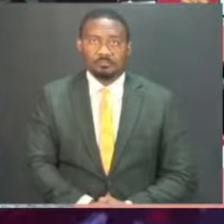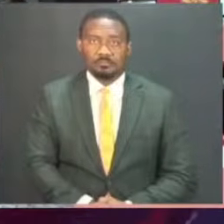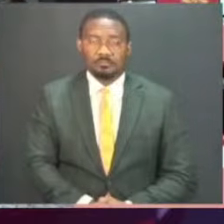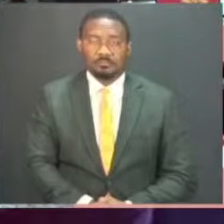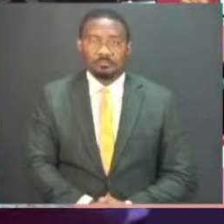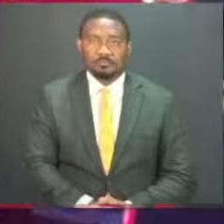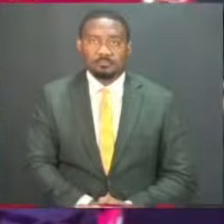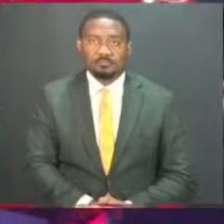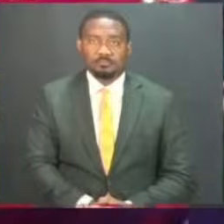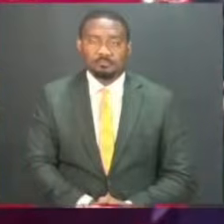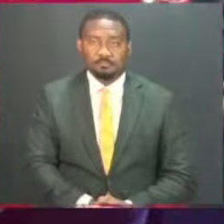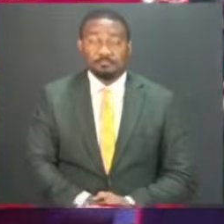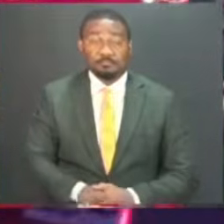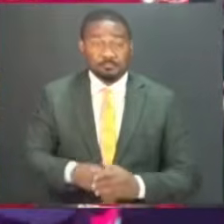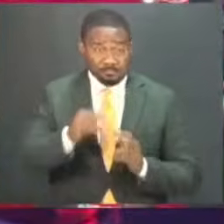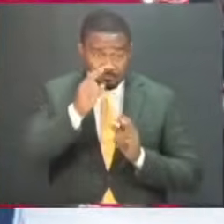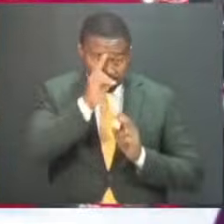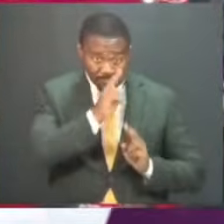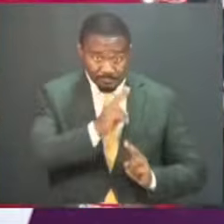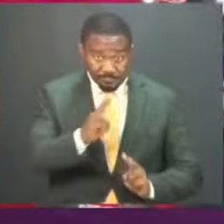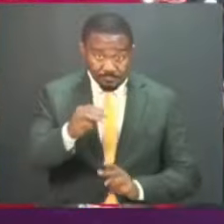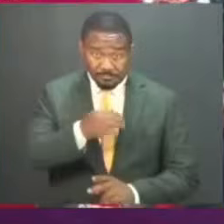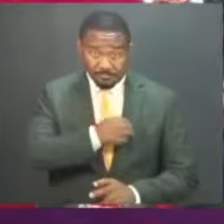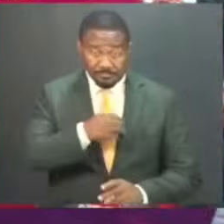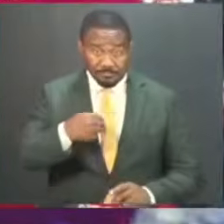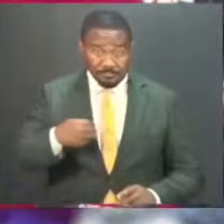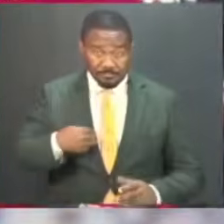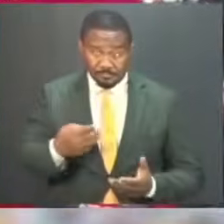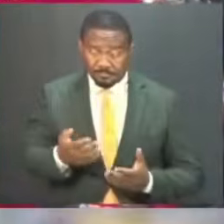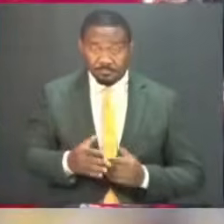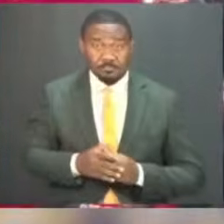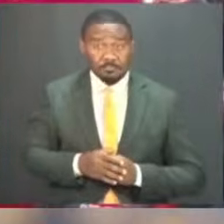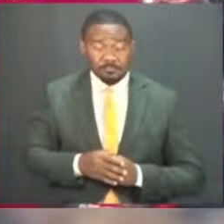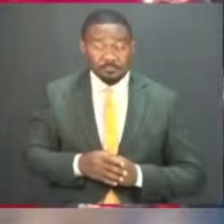Honorable members, may the souls